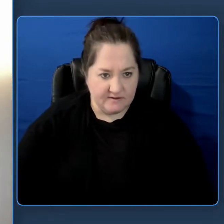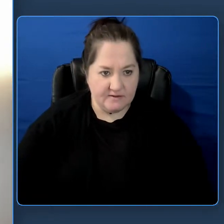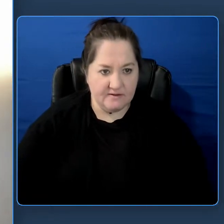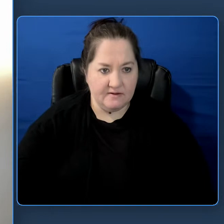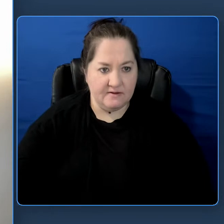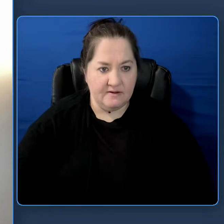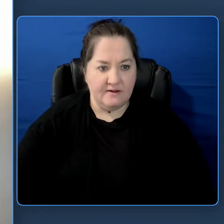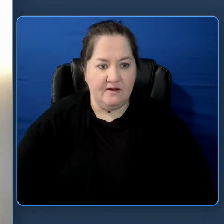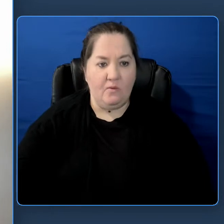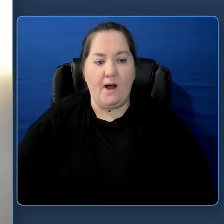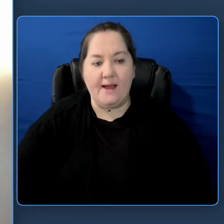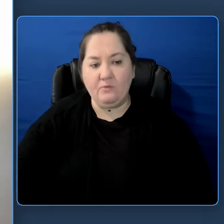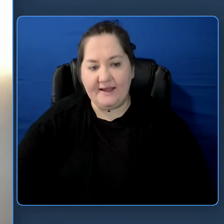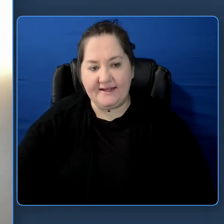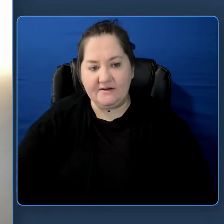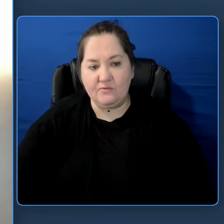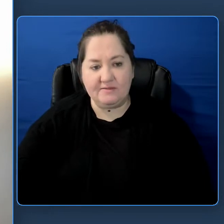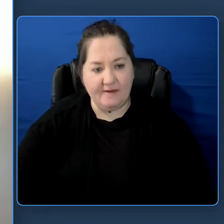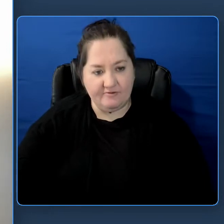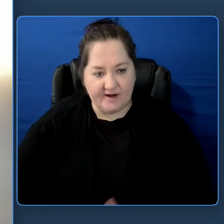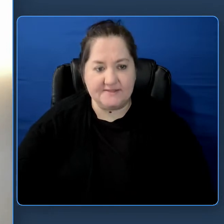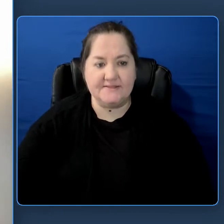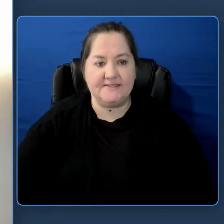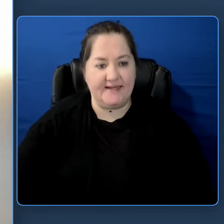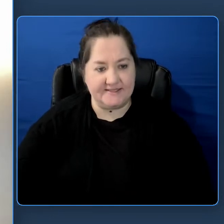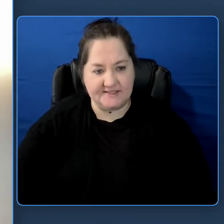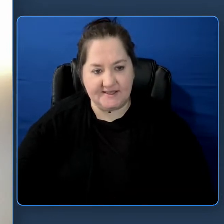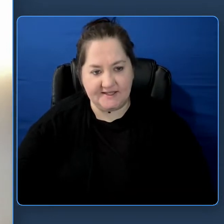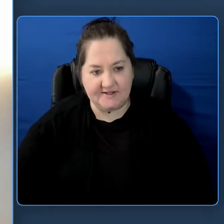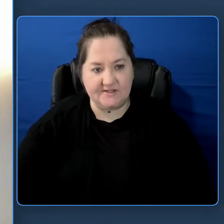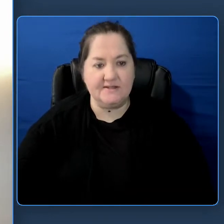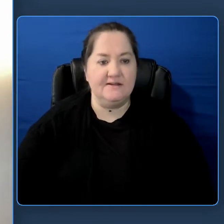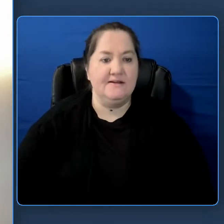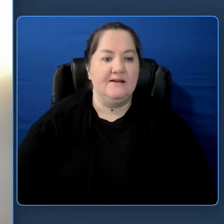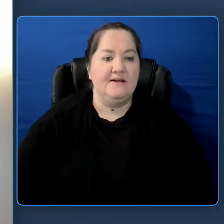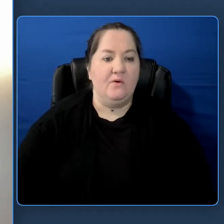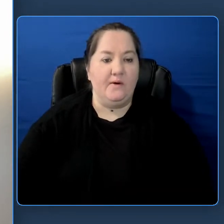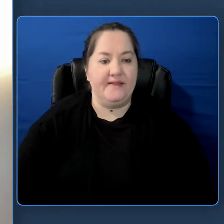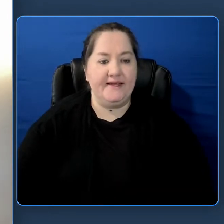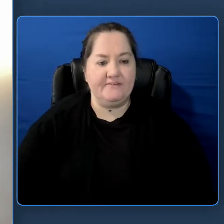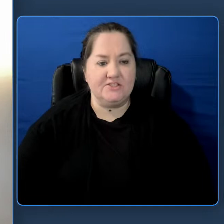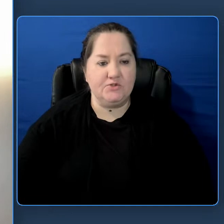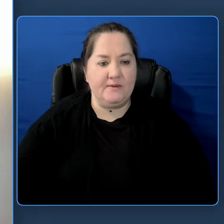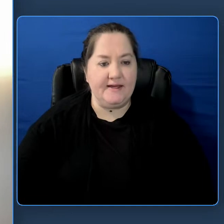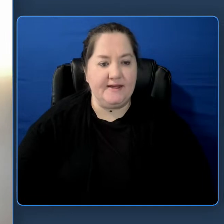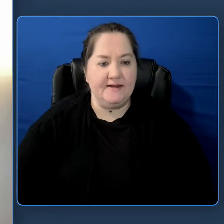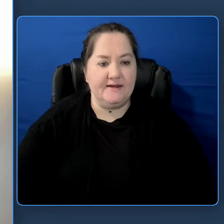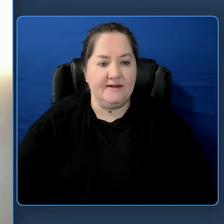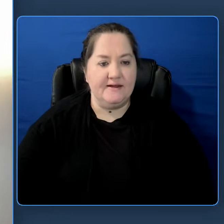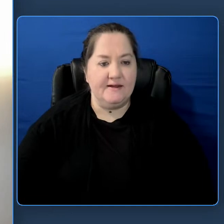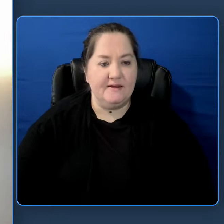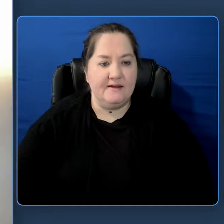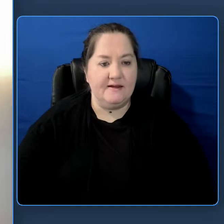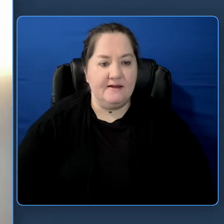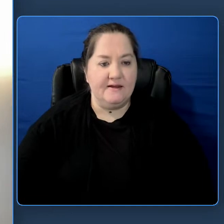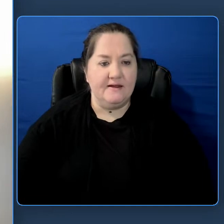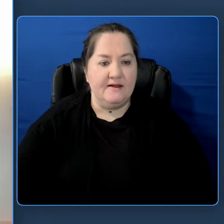reader, while I'm waiting with my friends to get into the theater, when they give it to me,